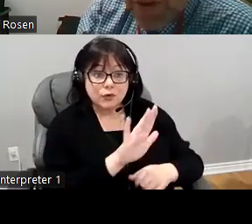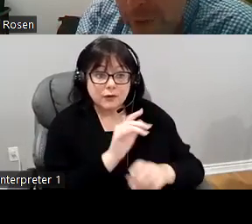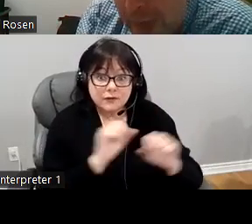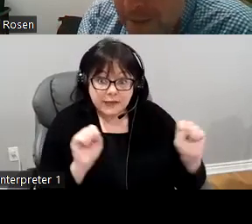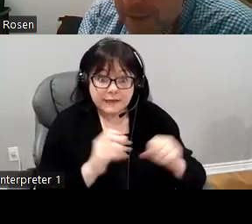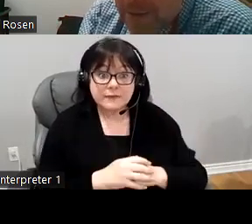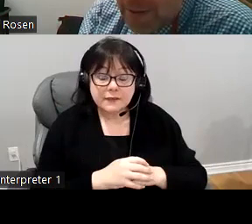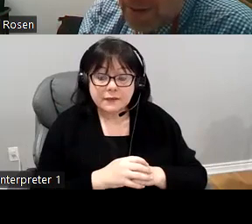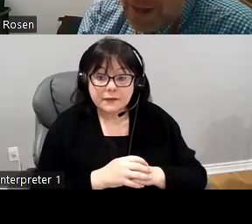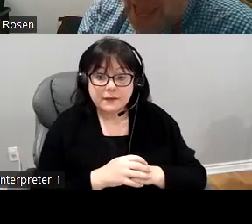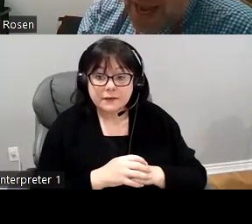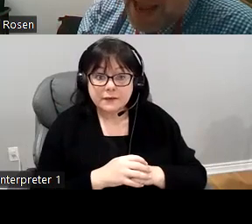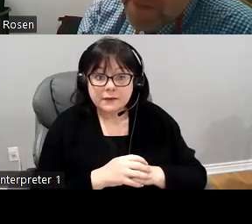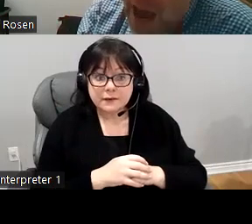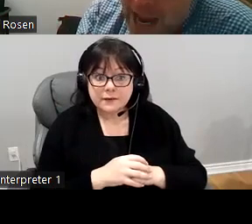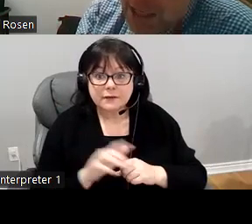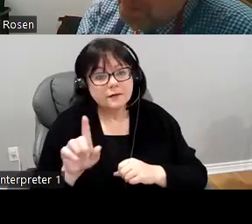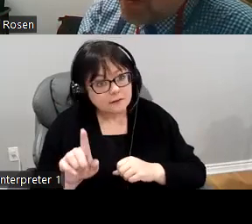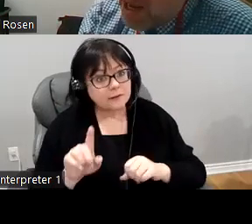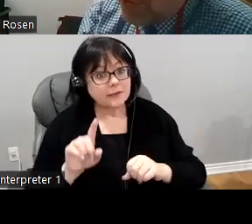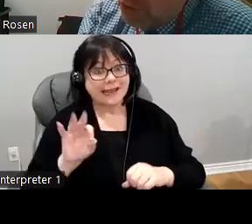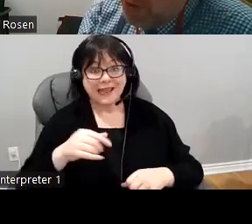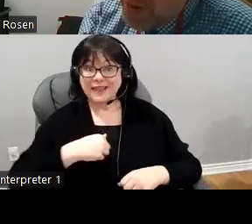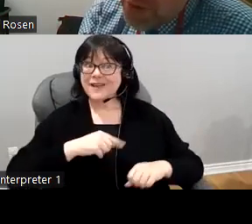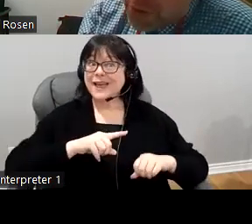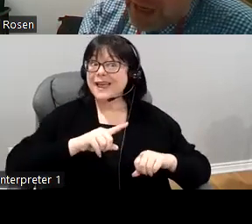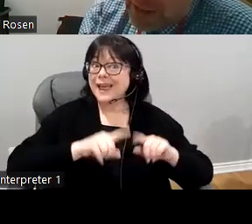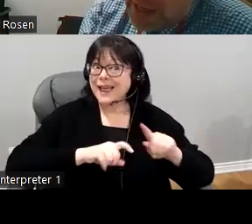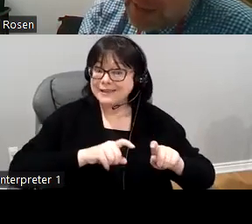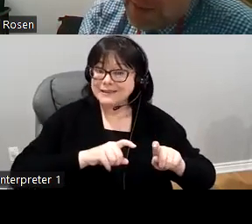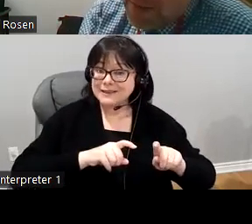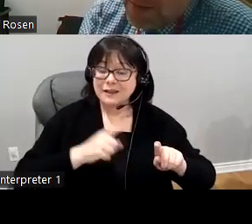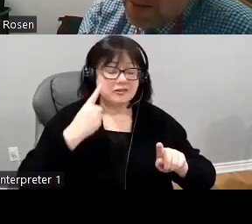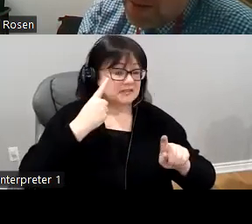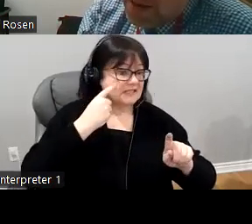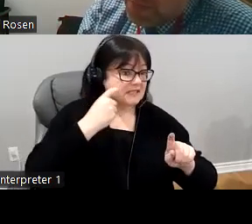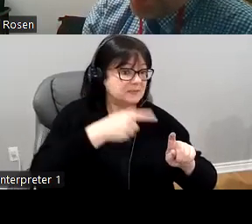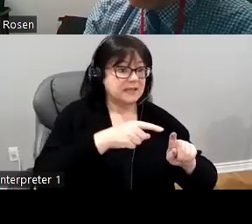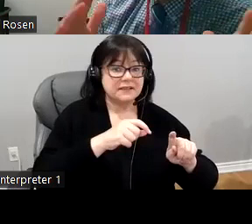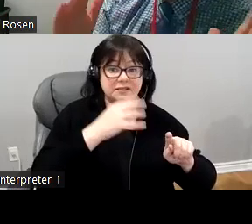But if I do that and I find potential abuse or neglect,